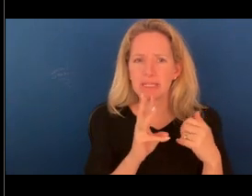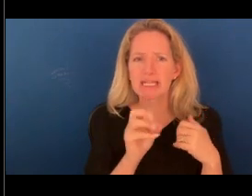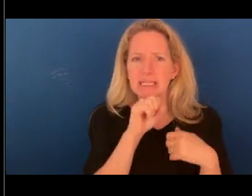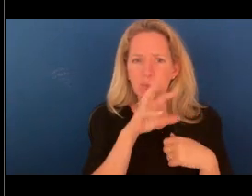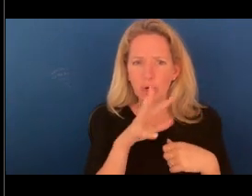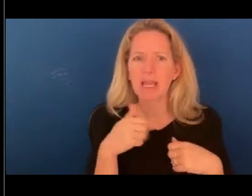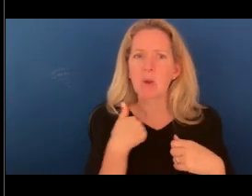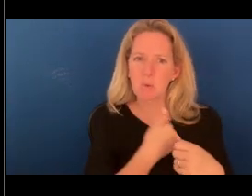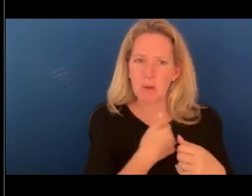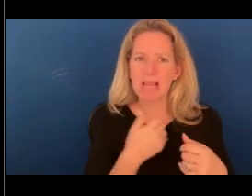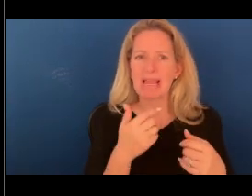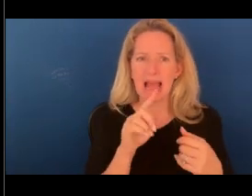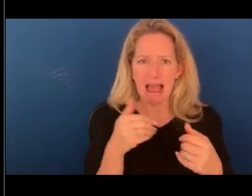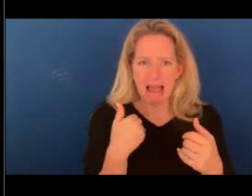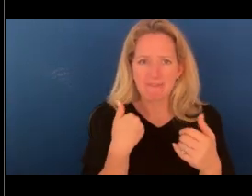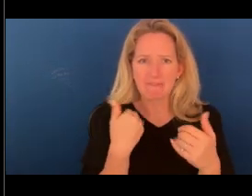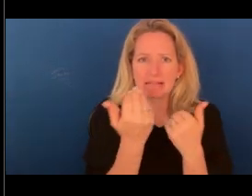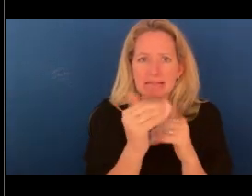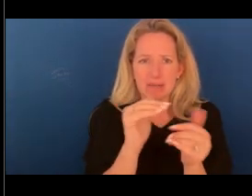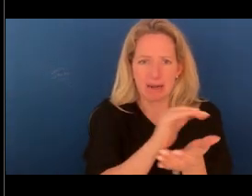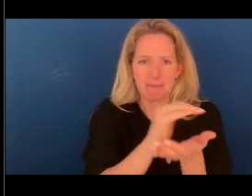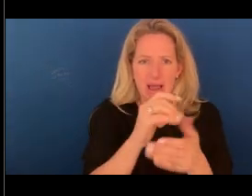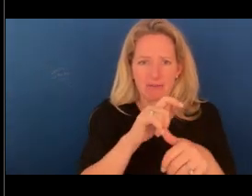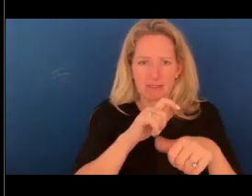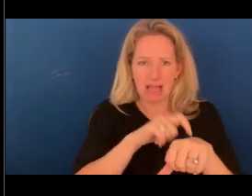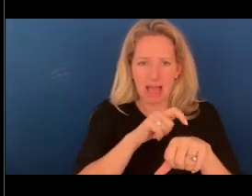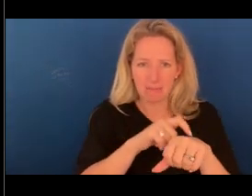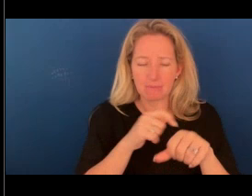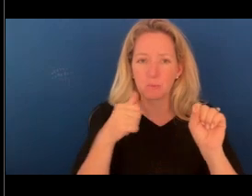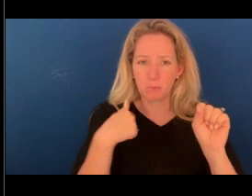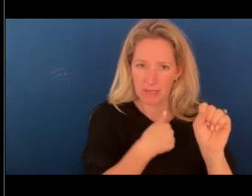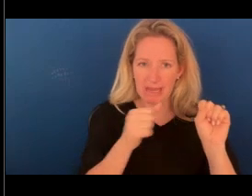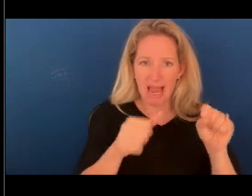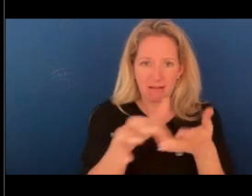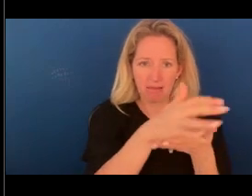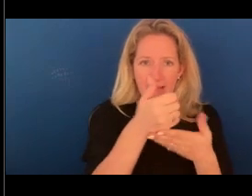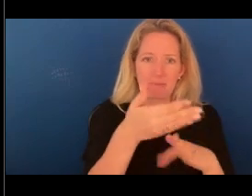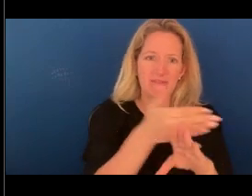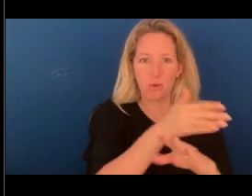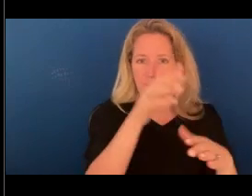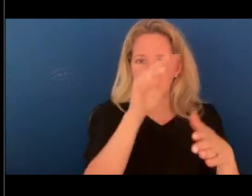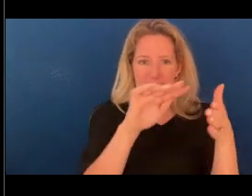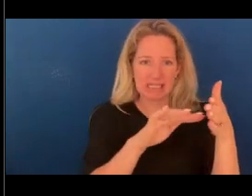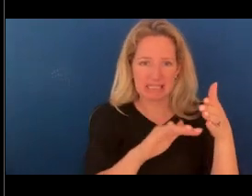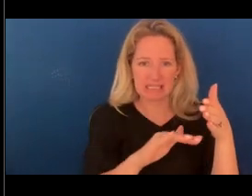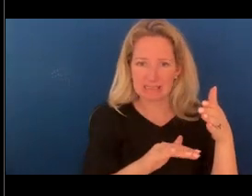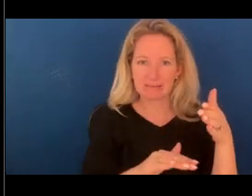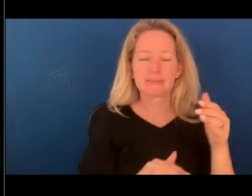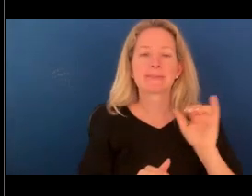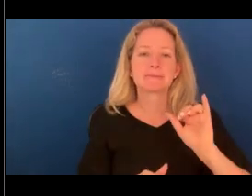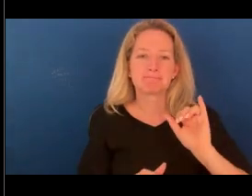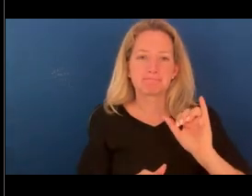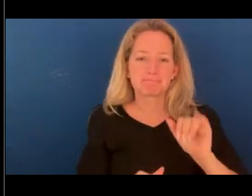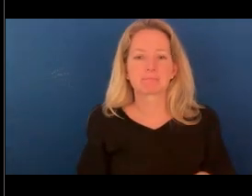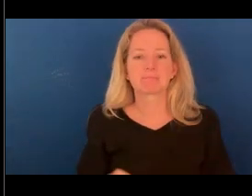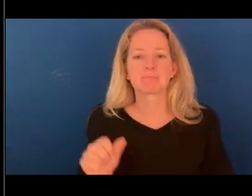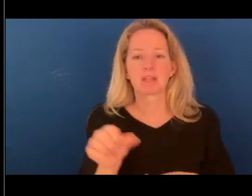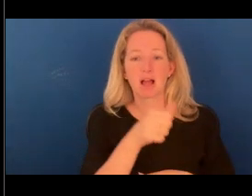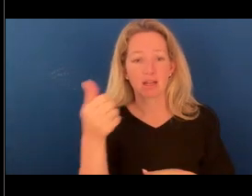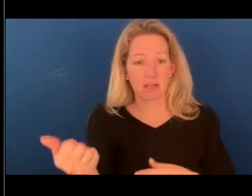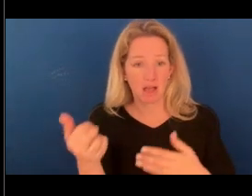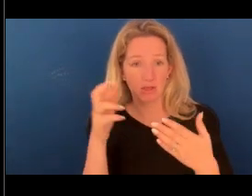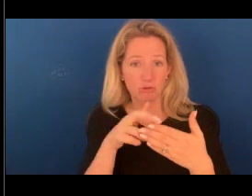collect it before it sinks. But we'll dwell on that later. Next slide, please. So another outcome of this